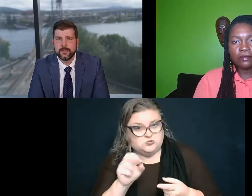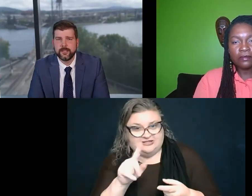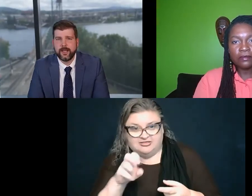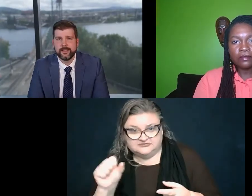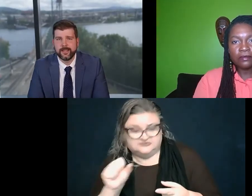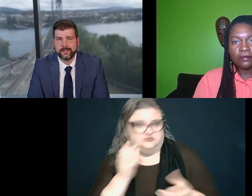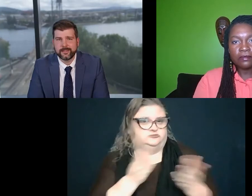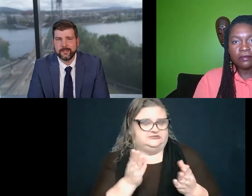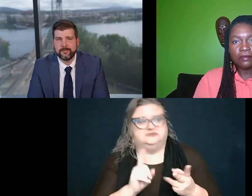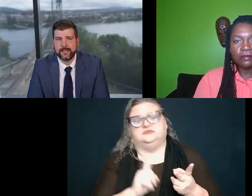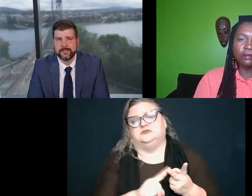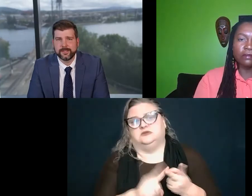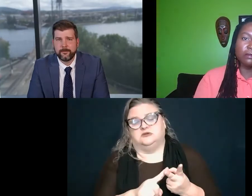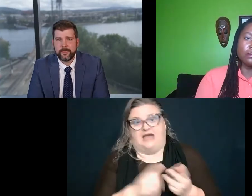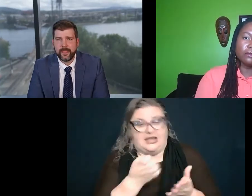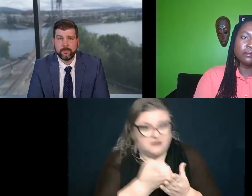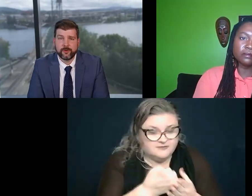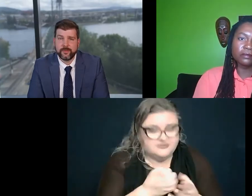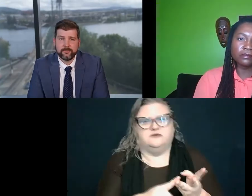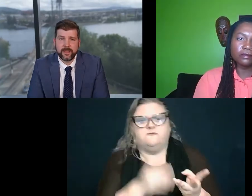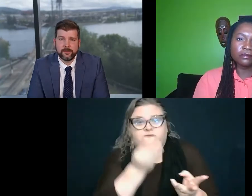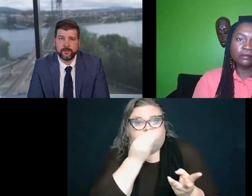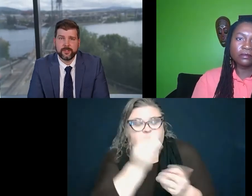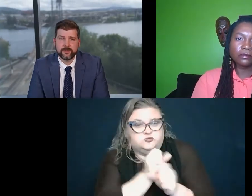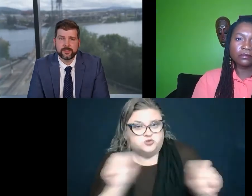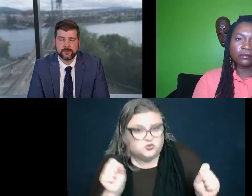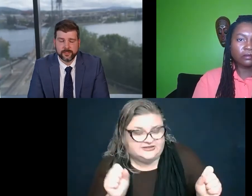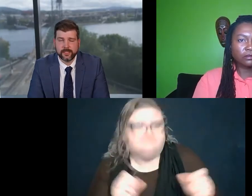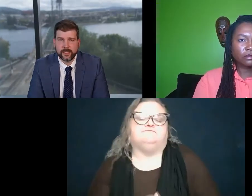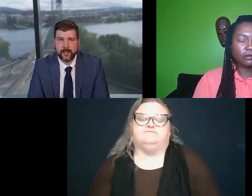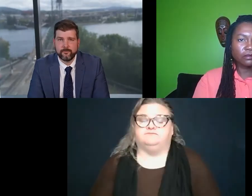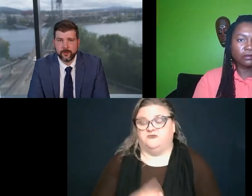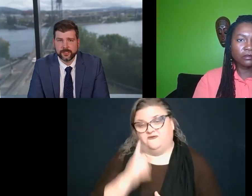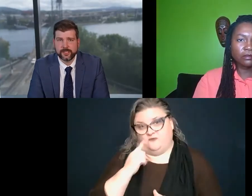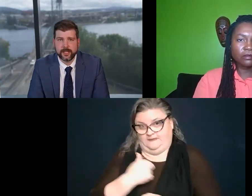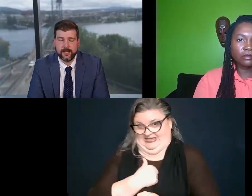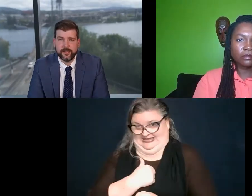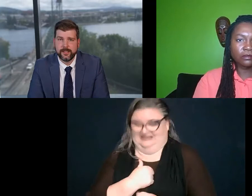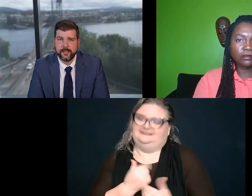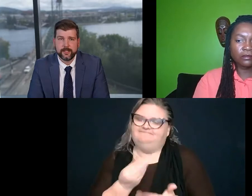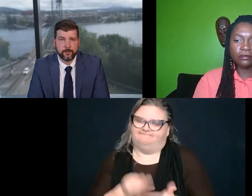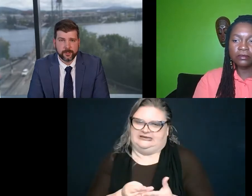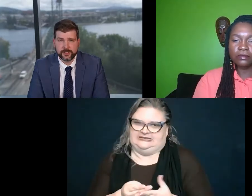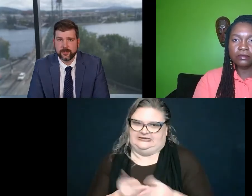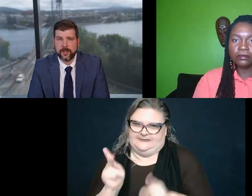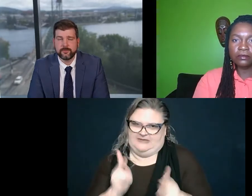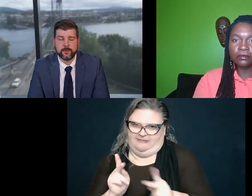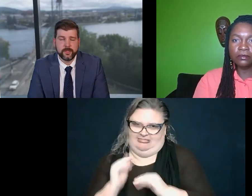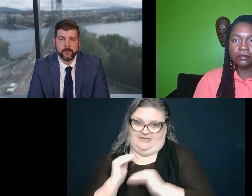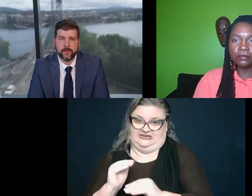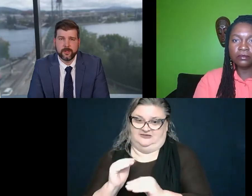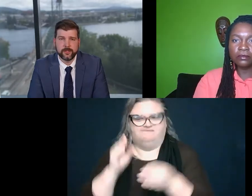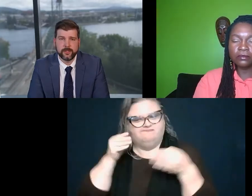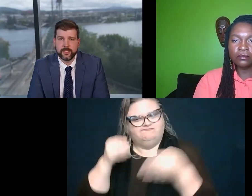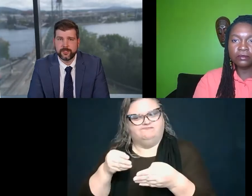things like gun violence. But for me and my limited resources, really, I'm focusing on, you know, person crimes where